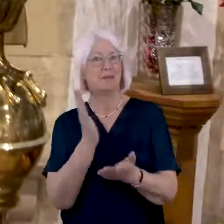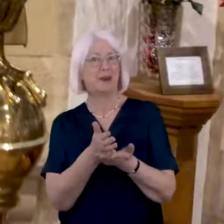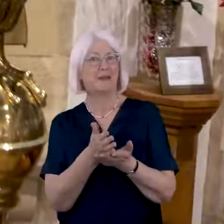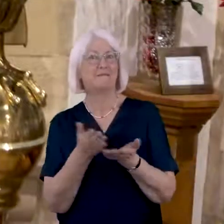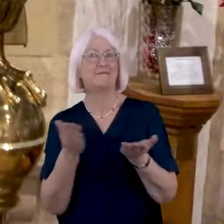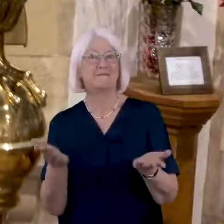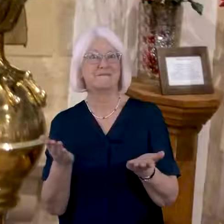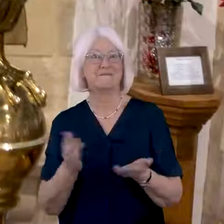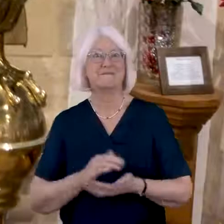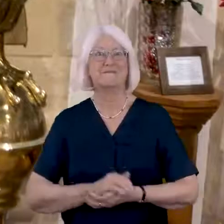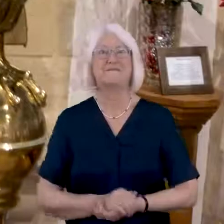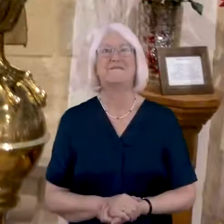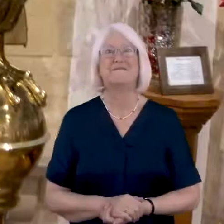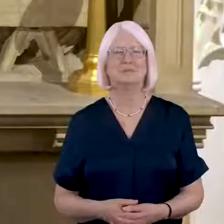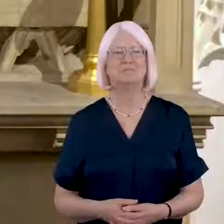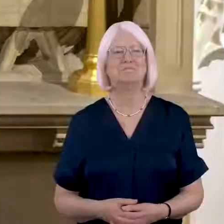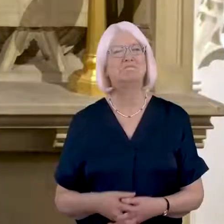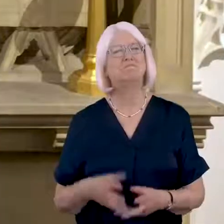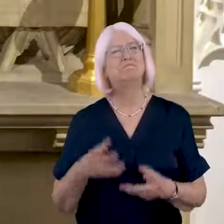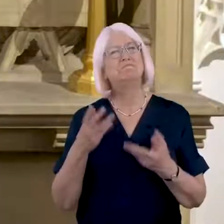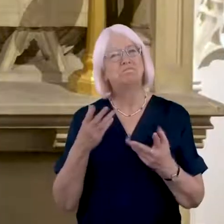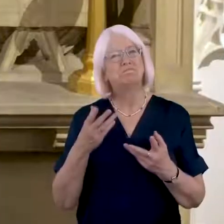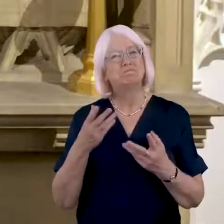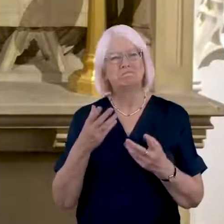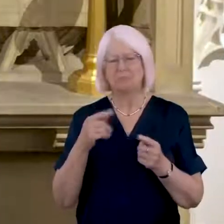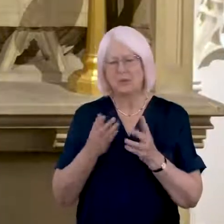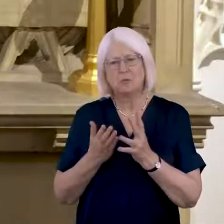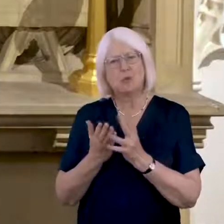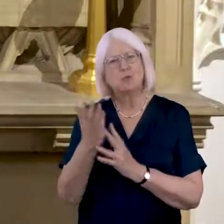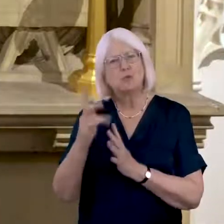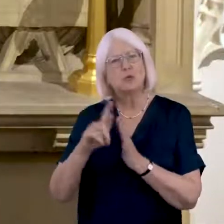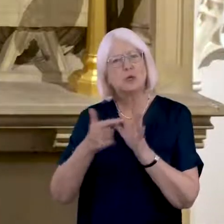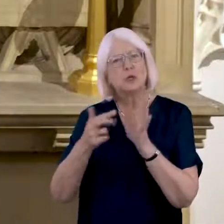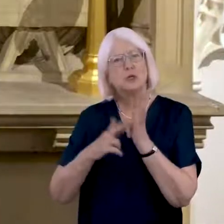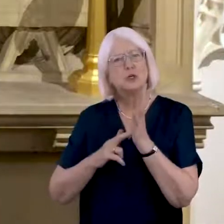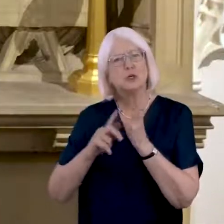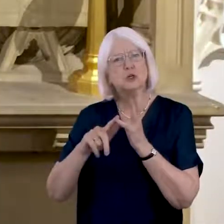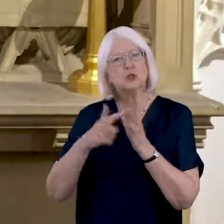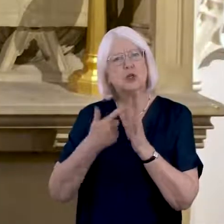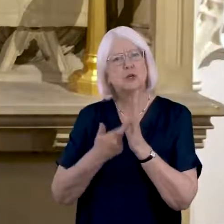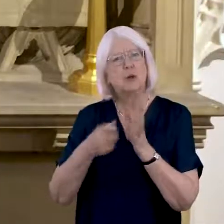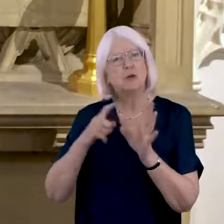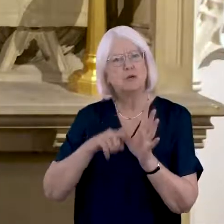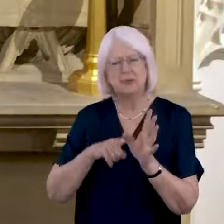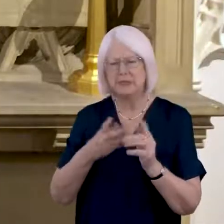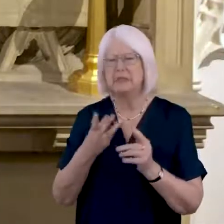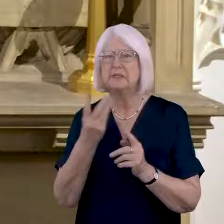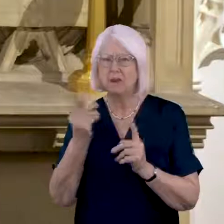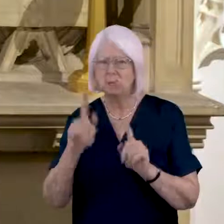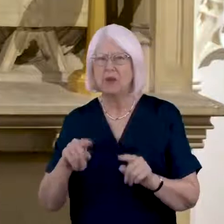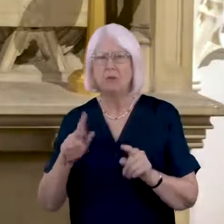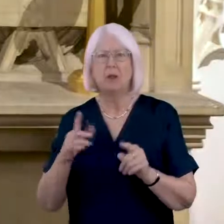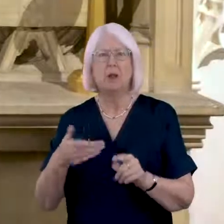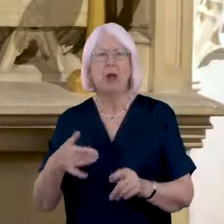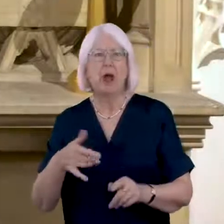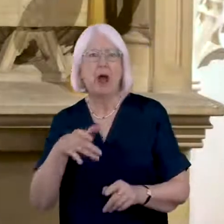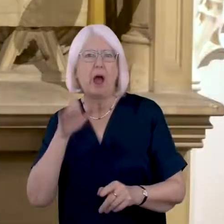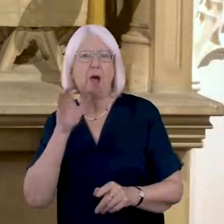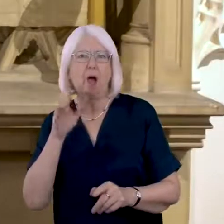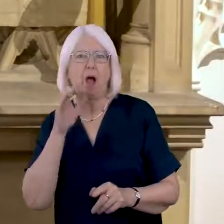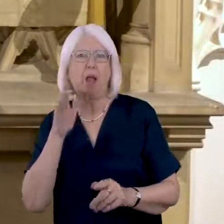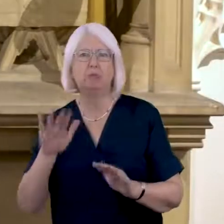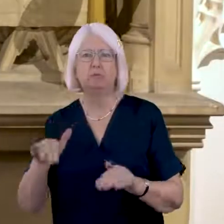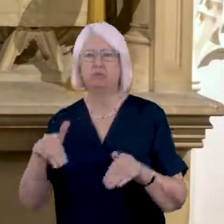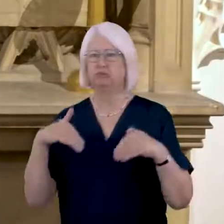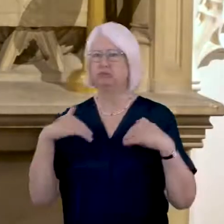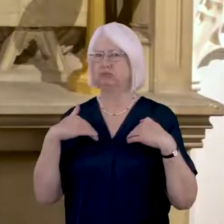This is the word of the Lord. Some people are doing something called Dry January, when they abstain from alcohol for